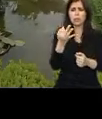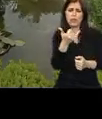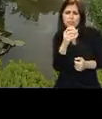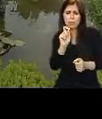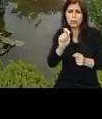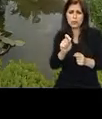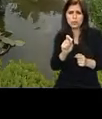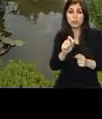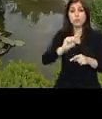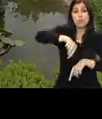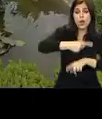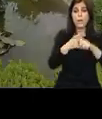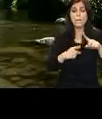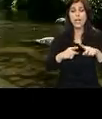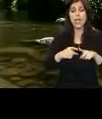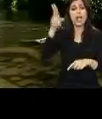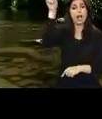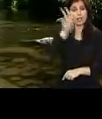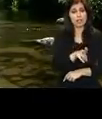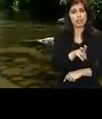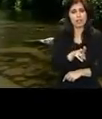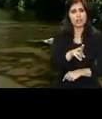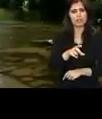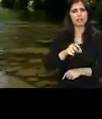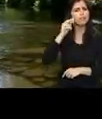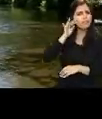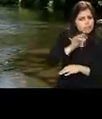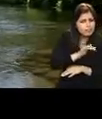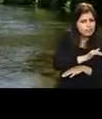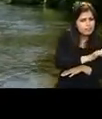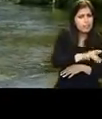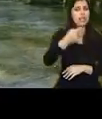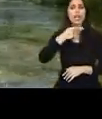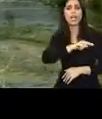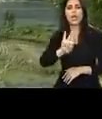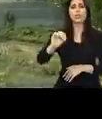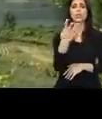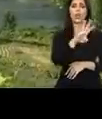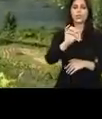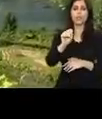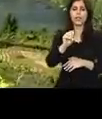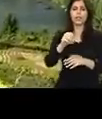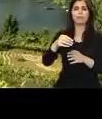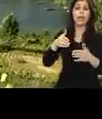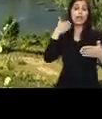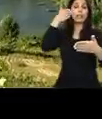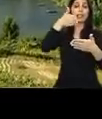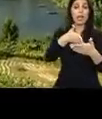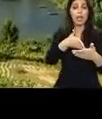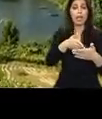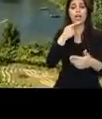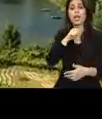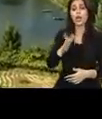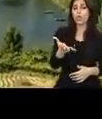from Porto and an hour and a half from Galicia. It stretches along the banks of the Sousa River